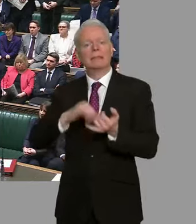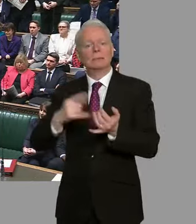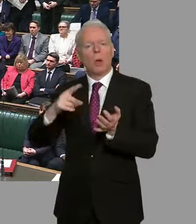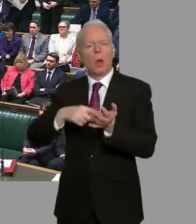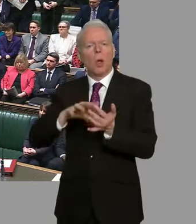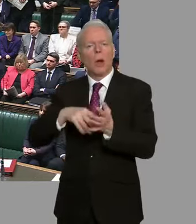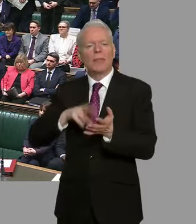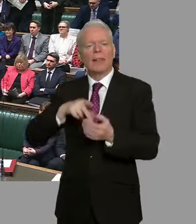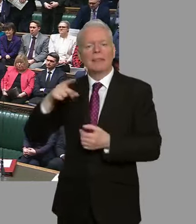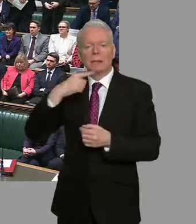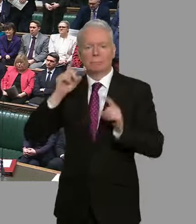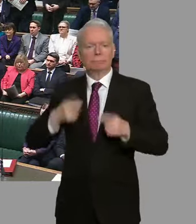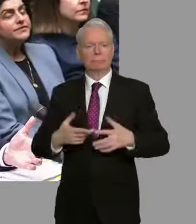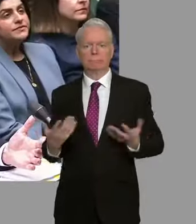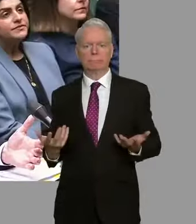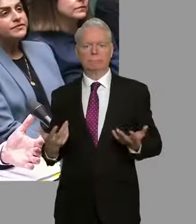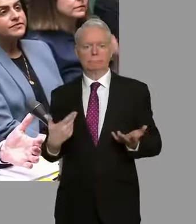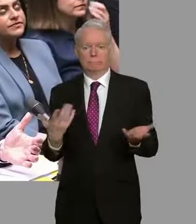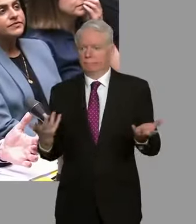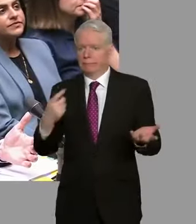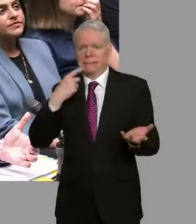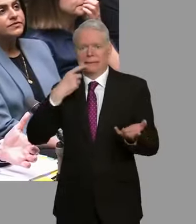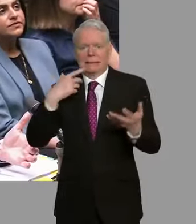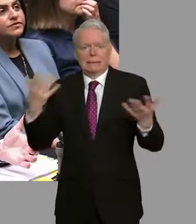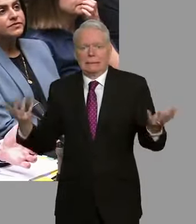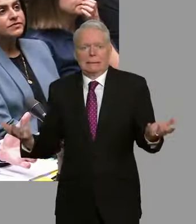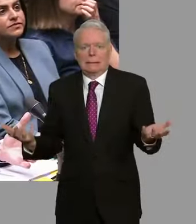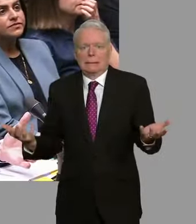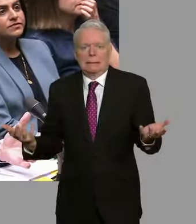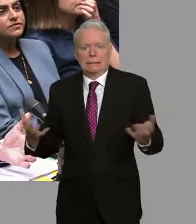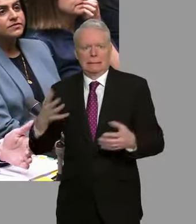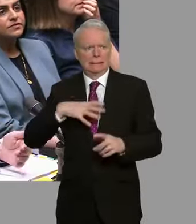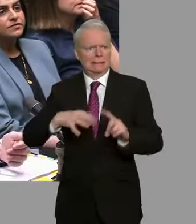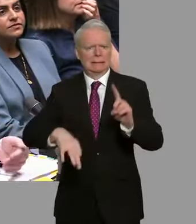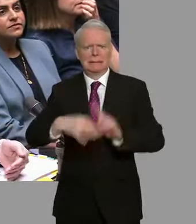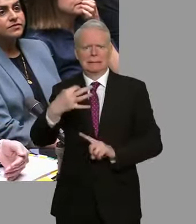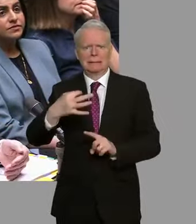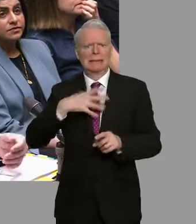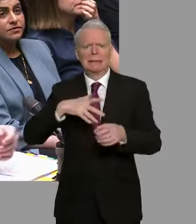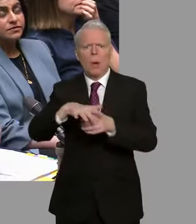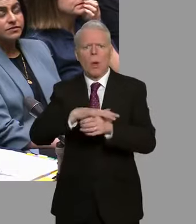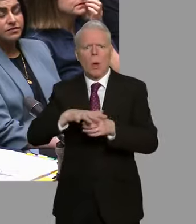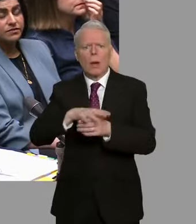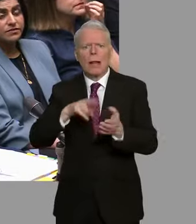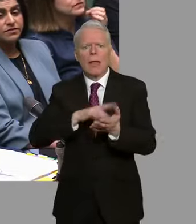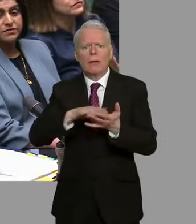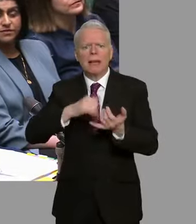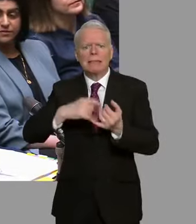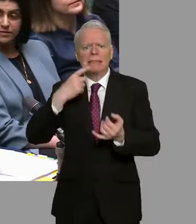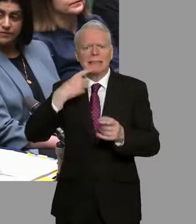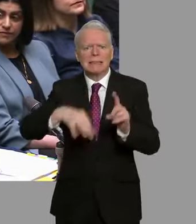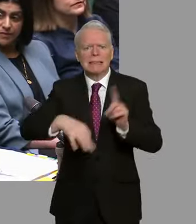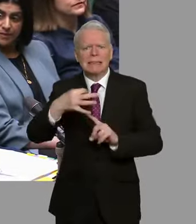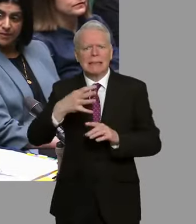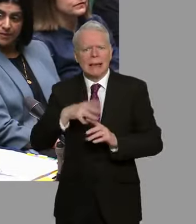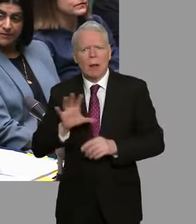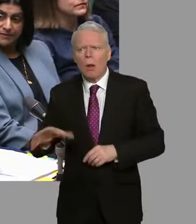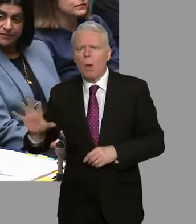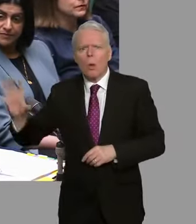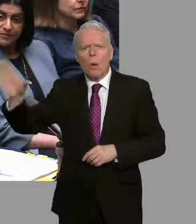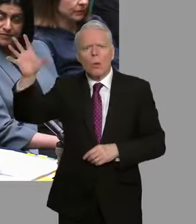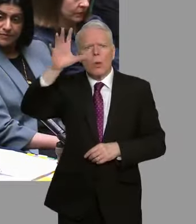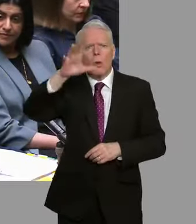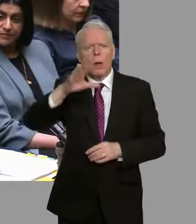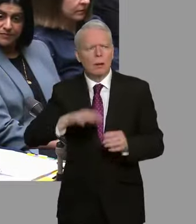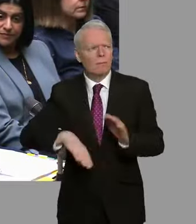issue, and it shows the state of public services under the SNP. Mr. Speaker, if you can believe it, a third of Scots struggle